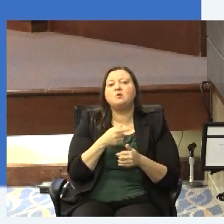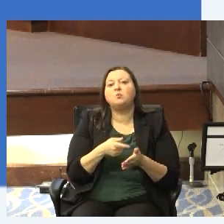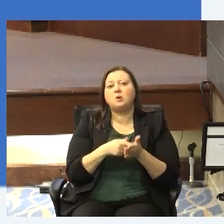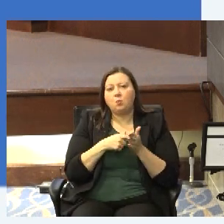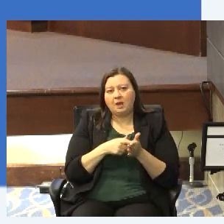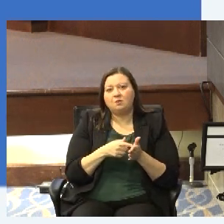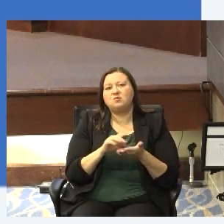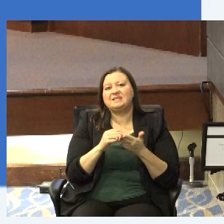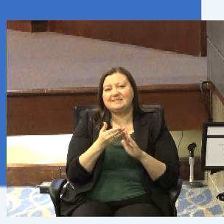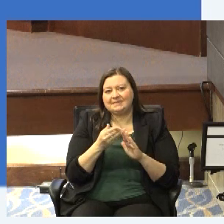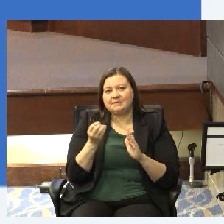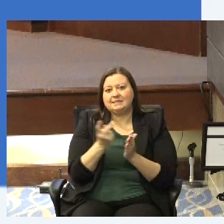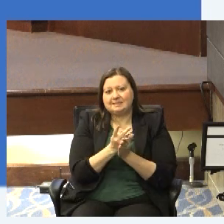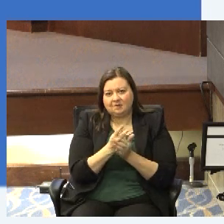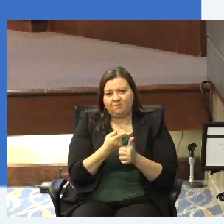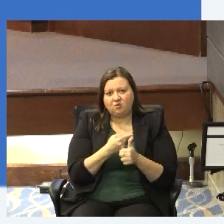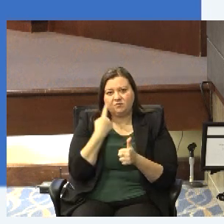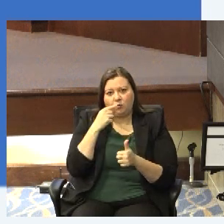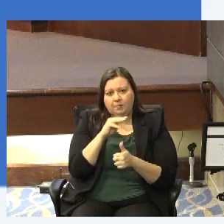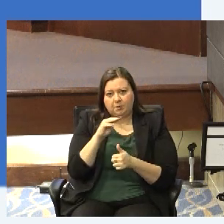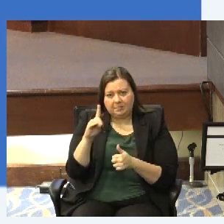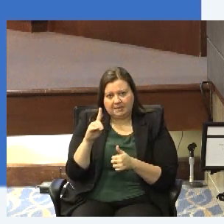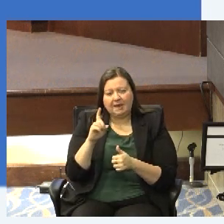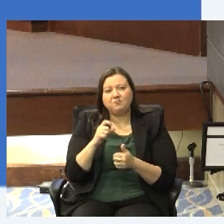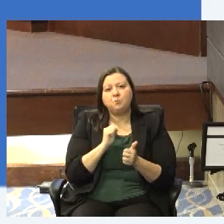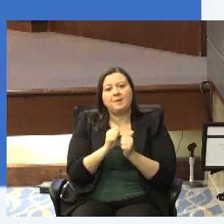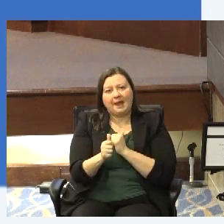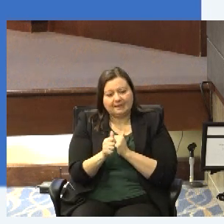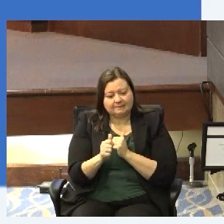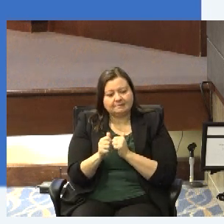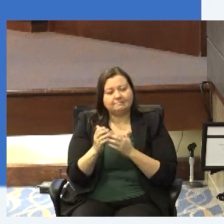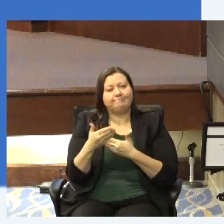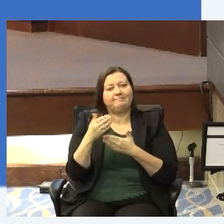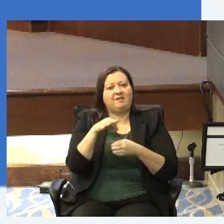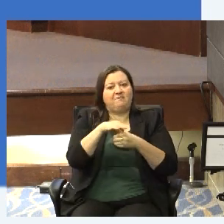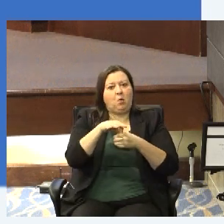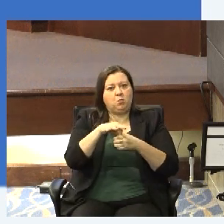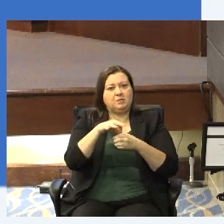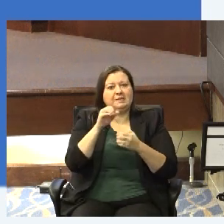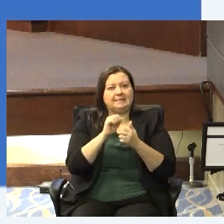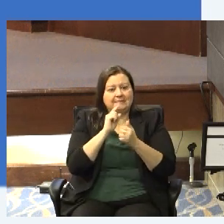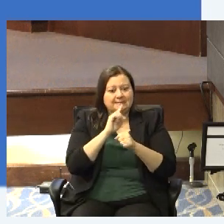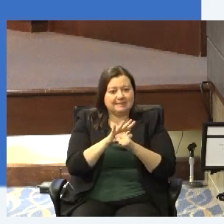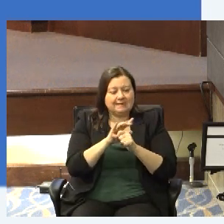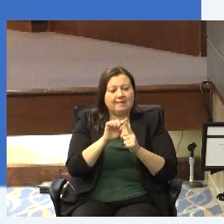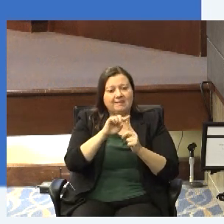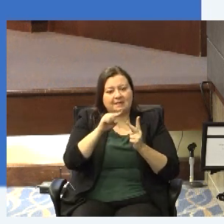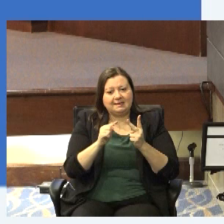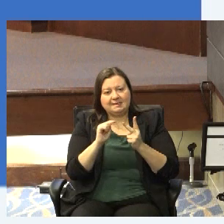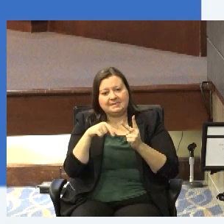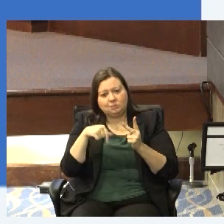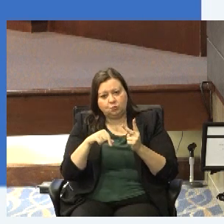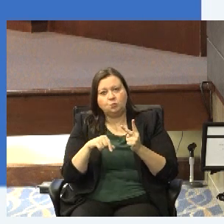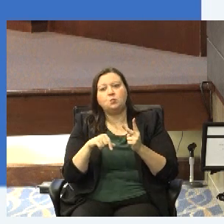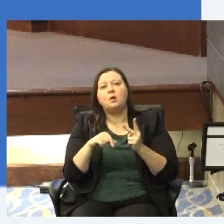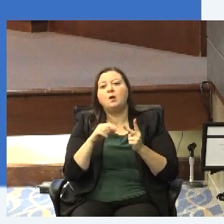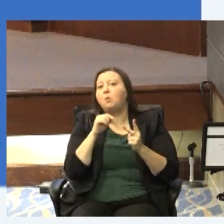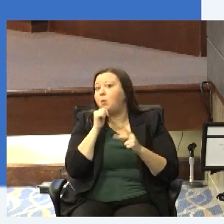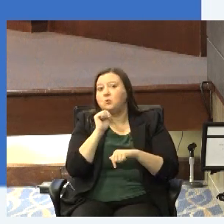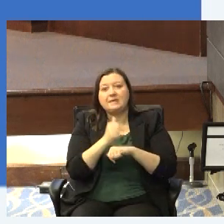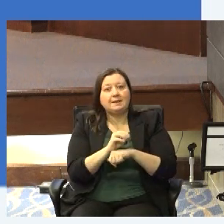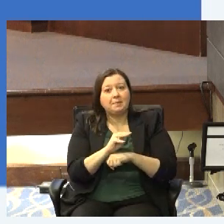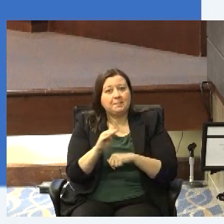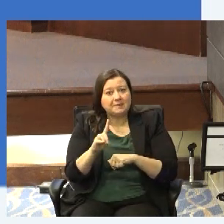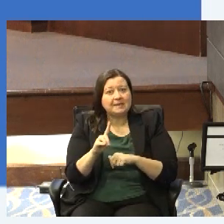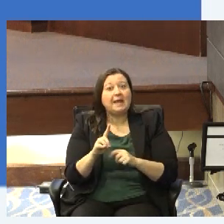consent to the creation of MMND. You would have to pass a resolution that consents. That resolution goes down to the TCEQ. TCEQ won't create the MMND unless